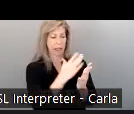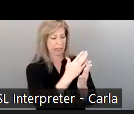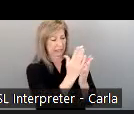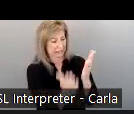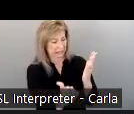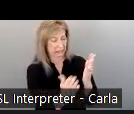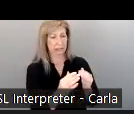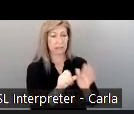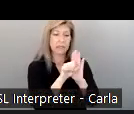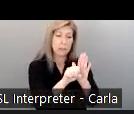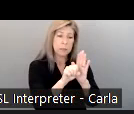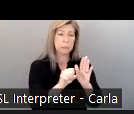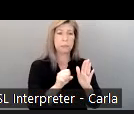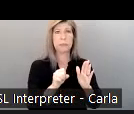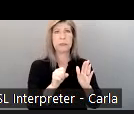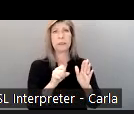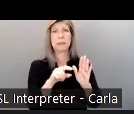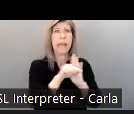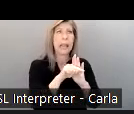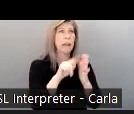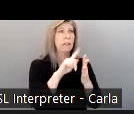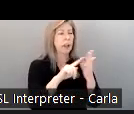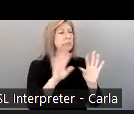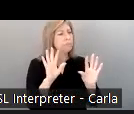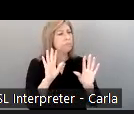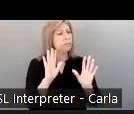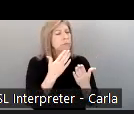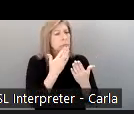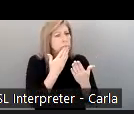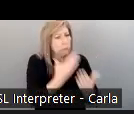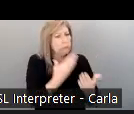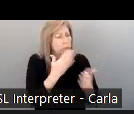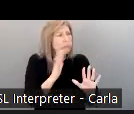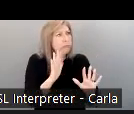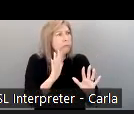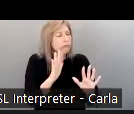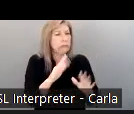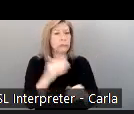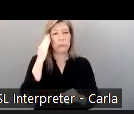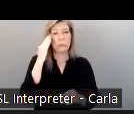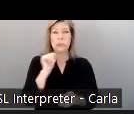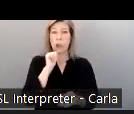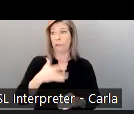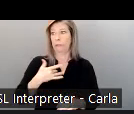disassociate or to, have lots of